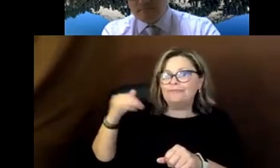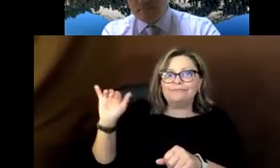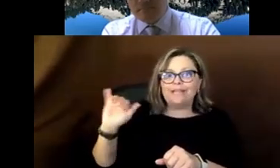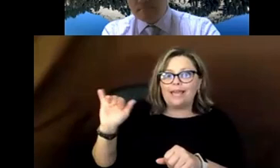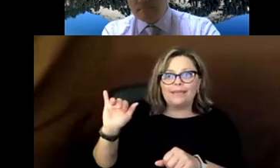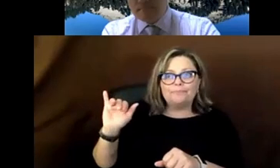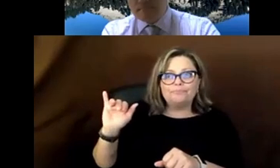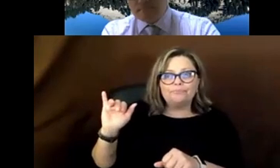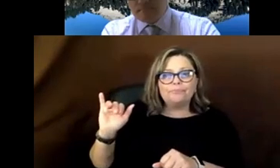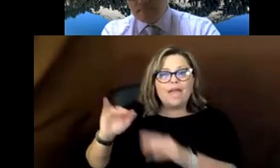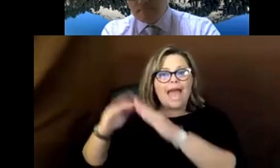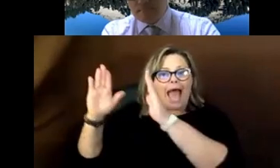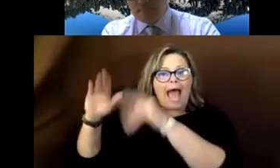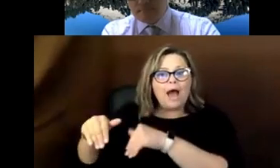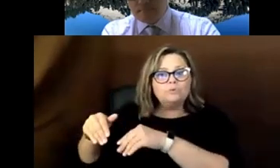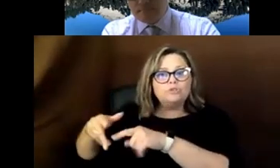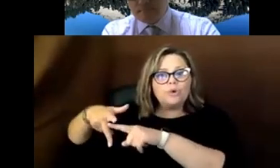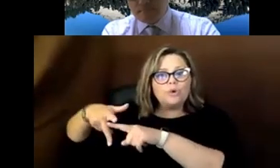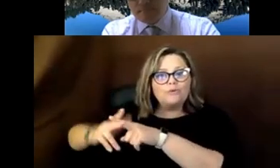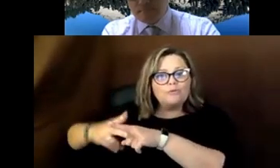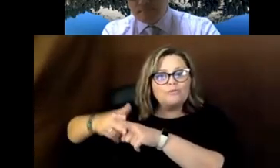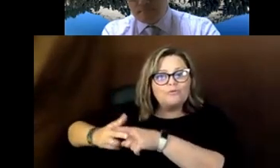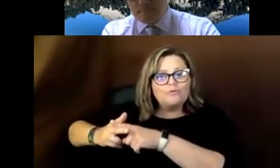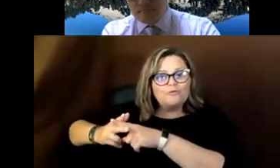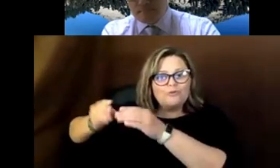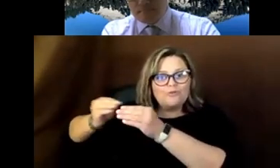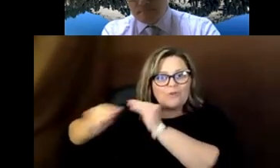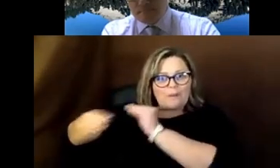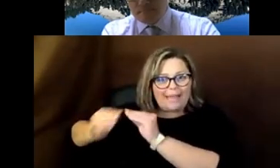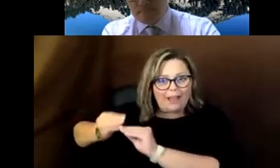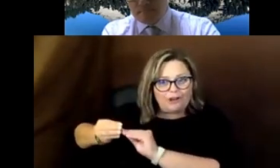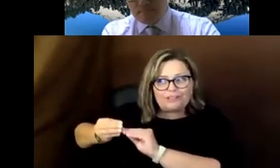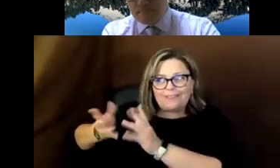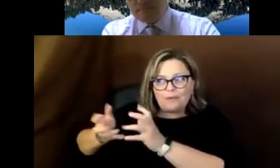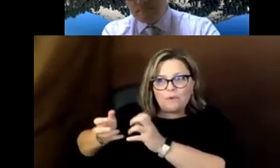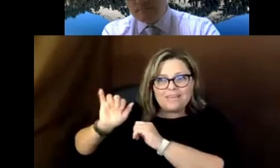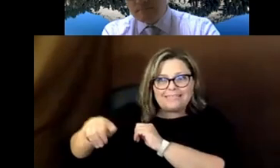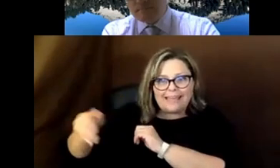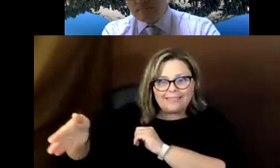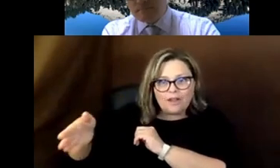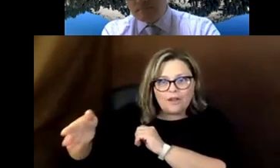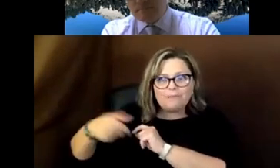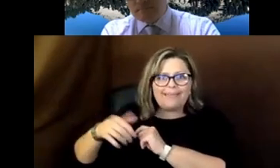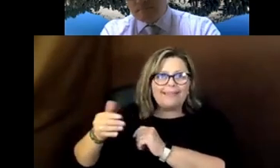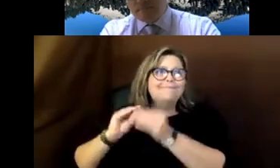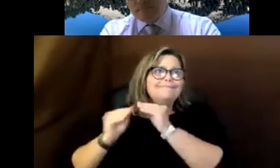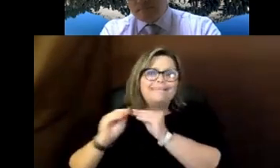to remain in the home, but now you have resources right there available. So